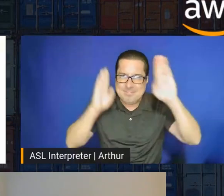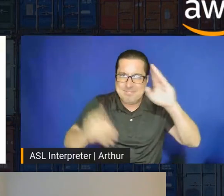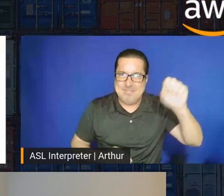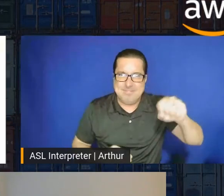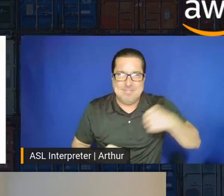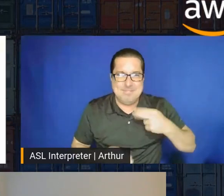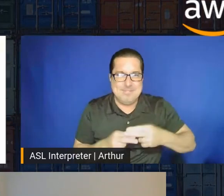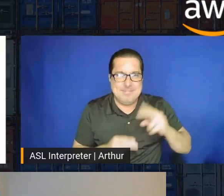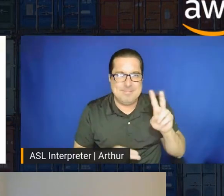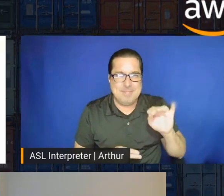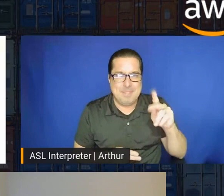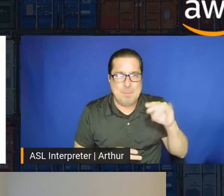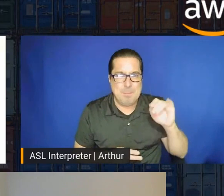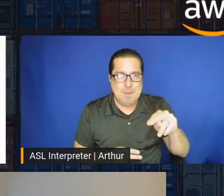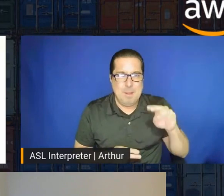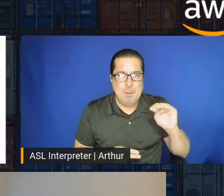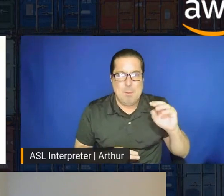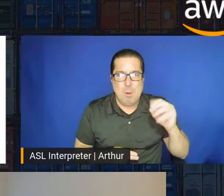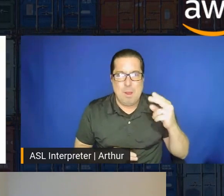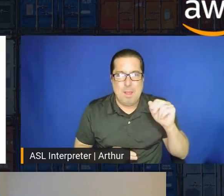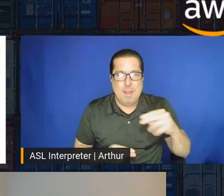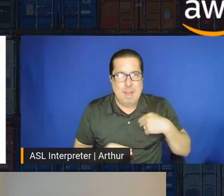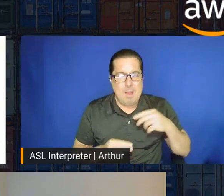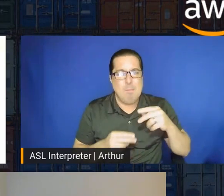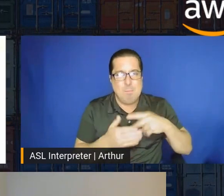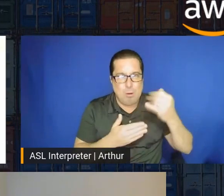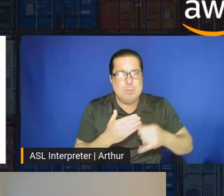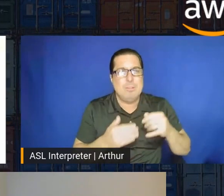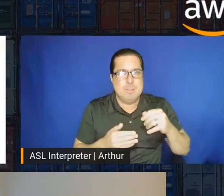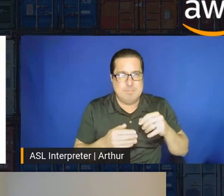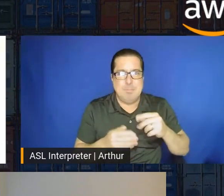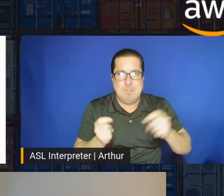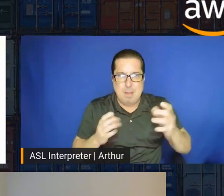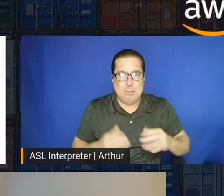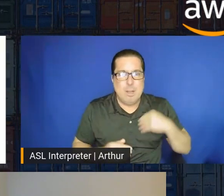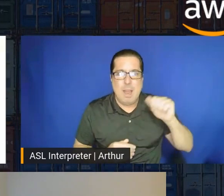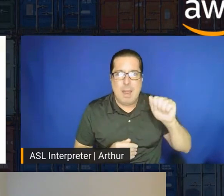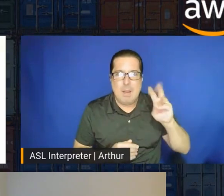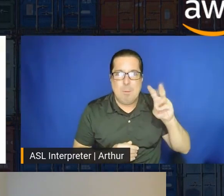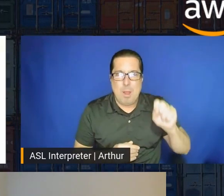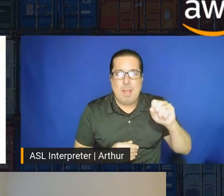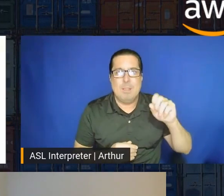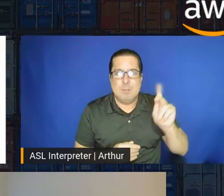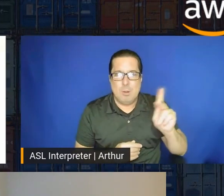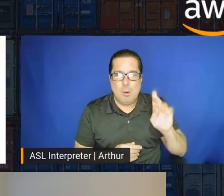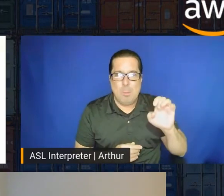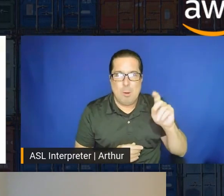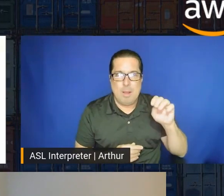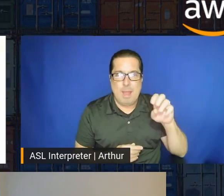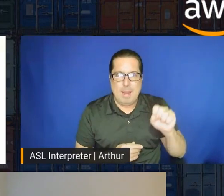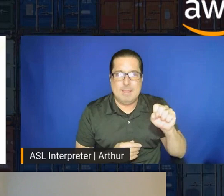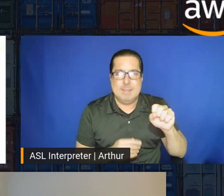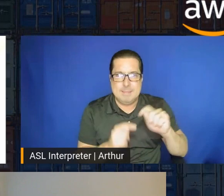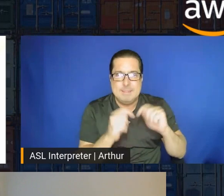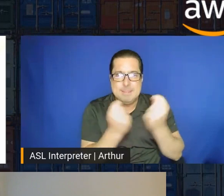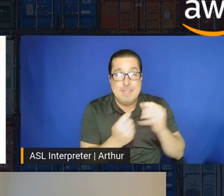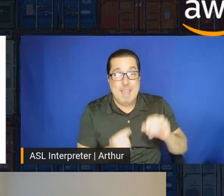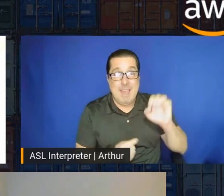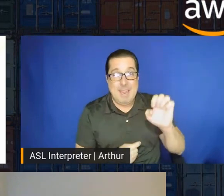principal product manager on the AWS Kubernetes team, and I'm very excited to talk to you about EKS Anywhere